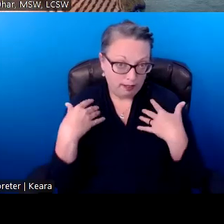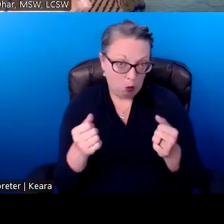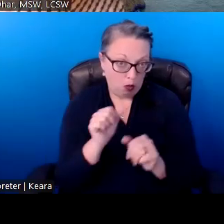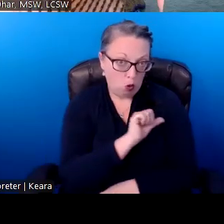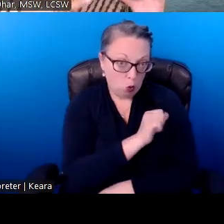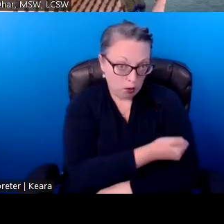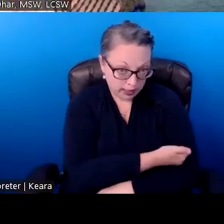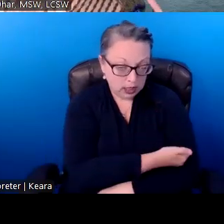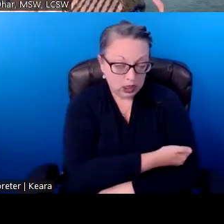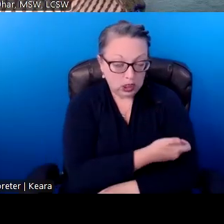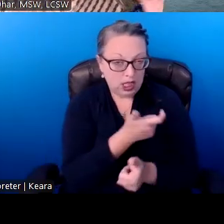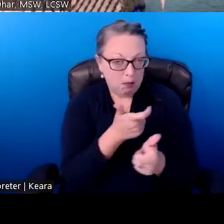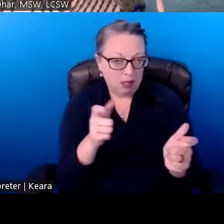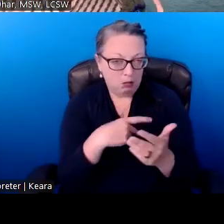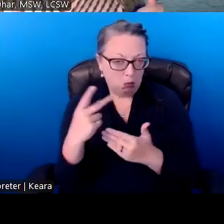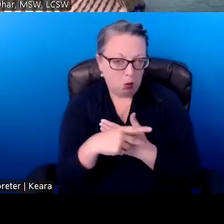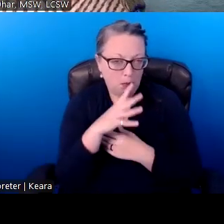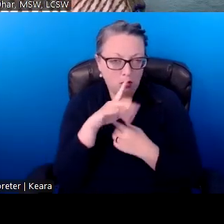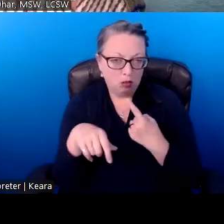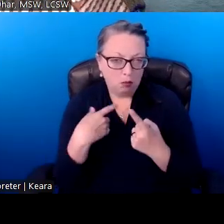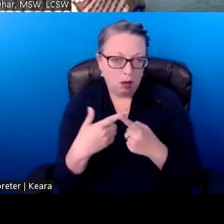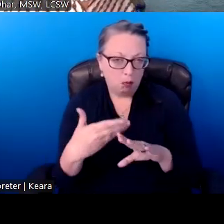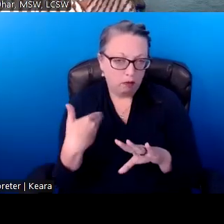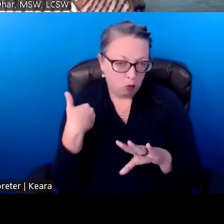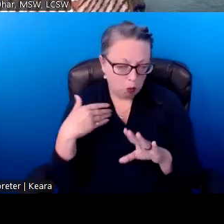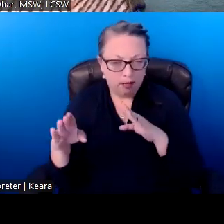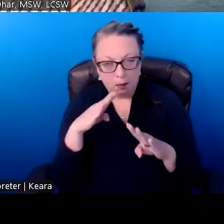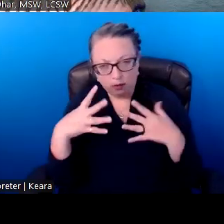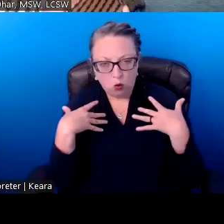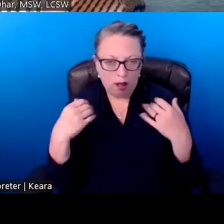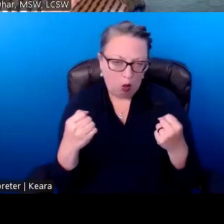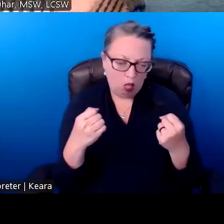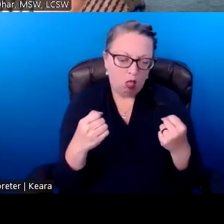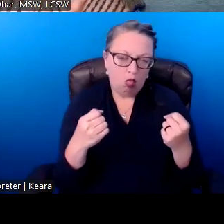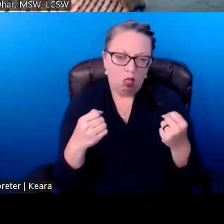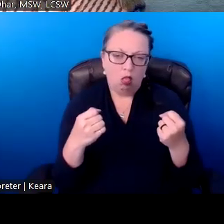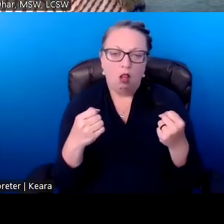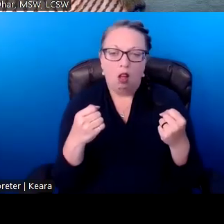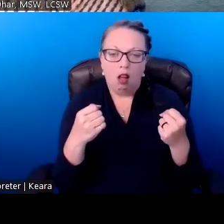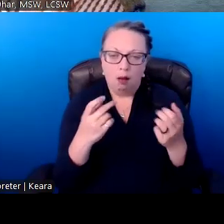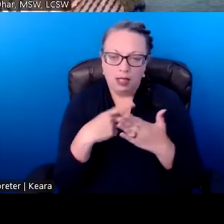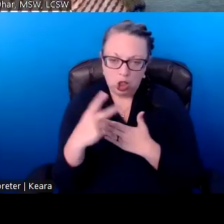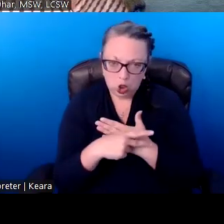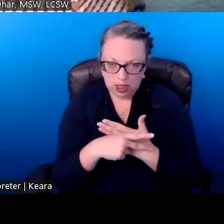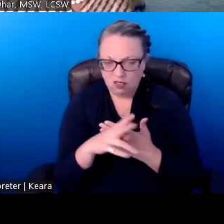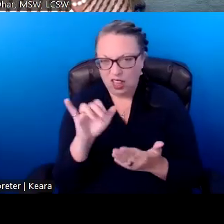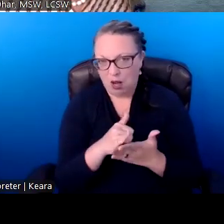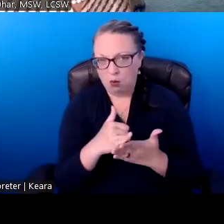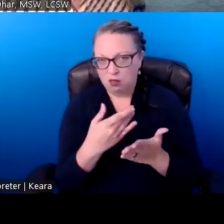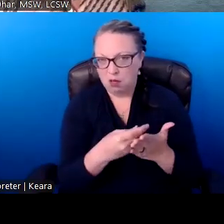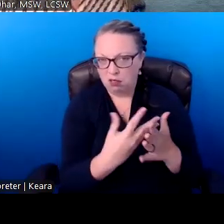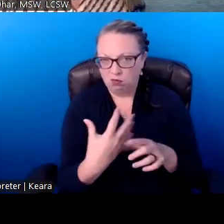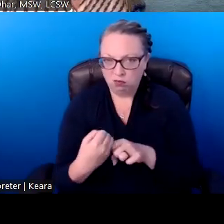the big program that I talked about, the Older Adult Behavioral Health Initiative, was initially funding procured from the